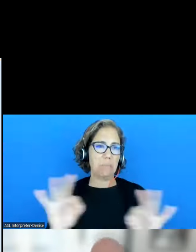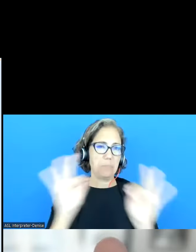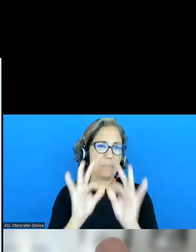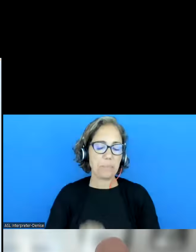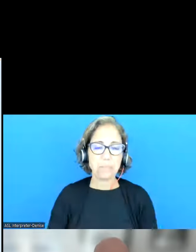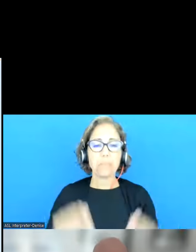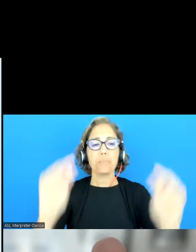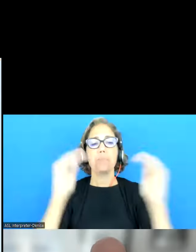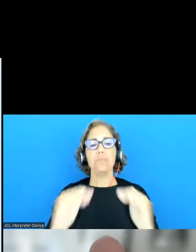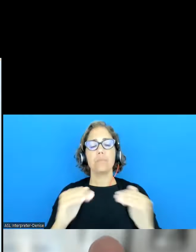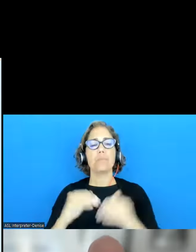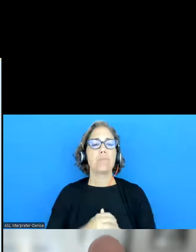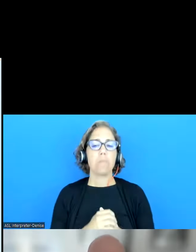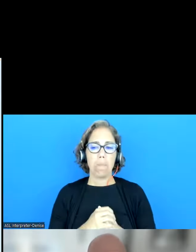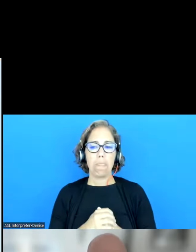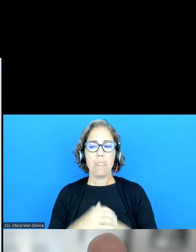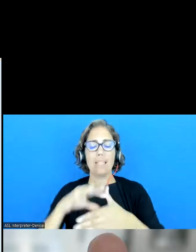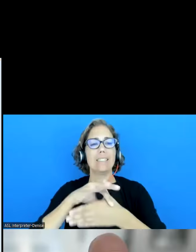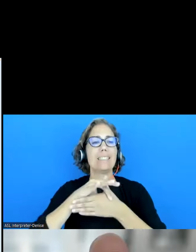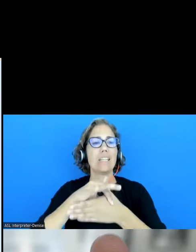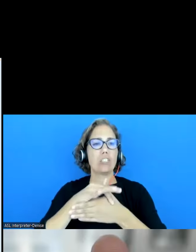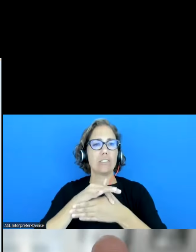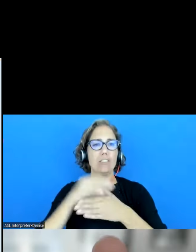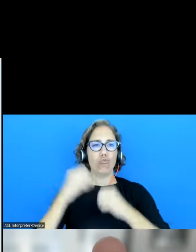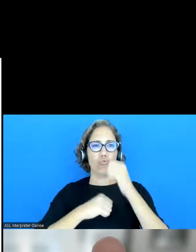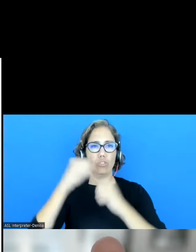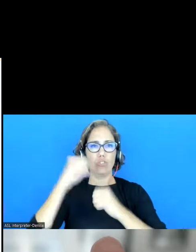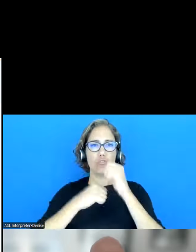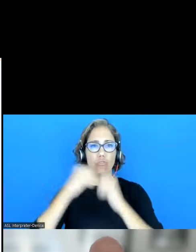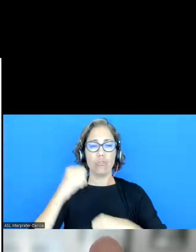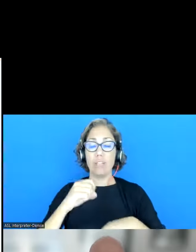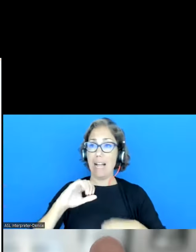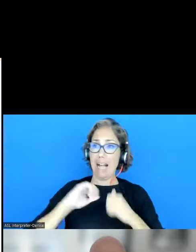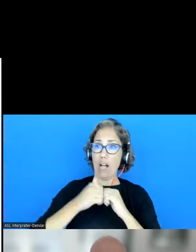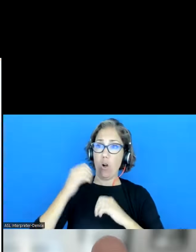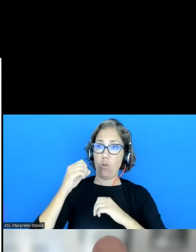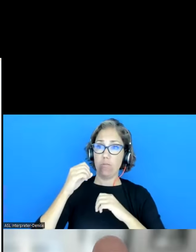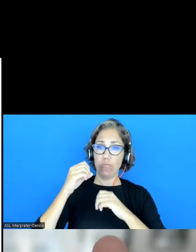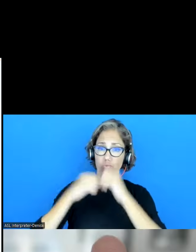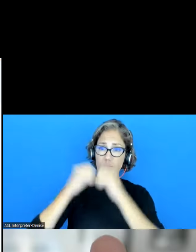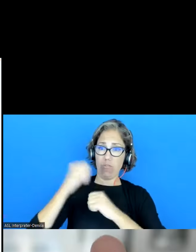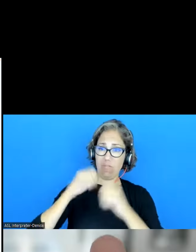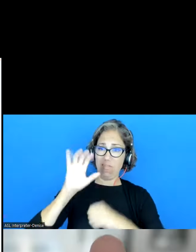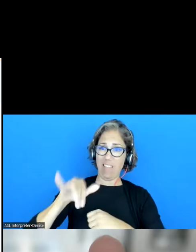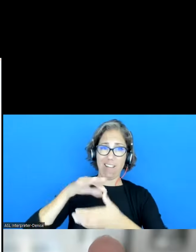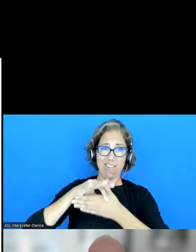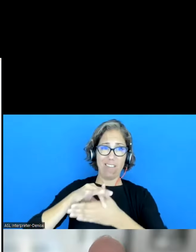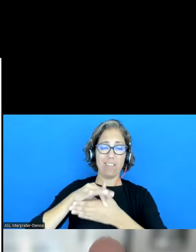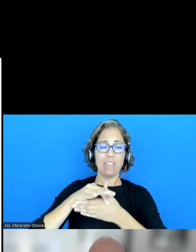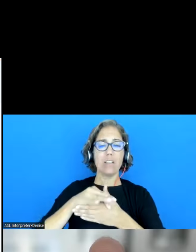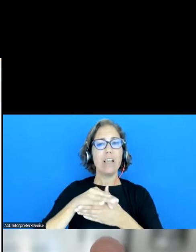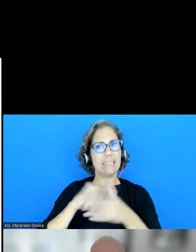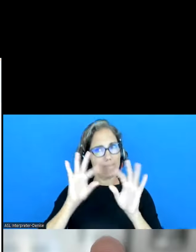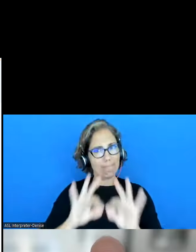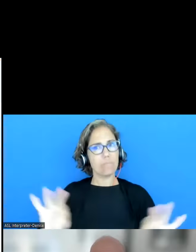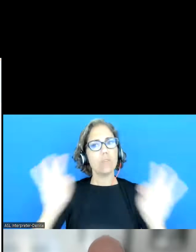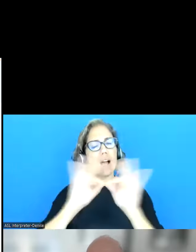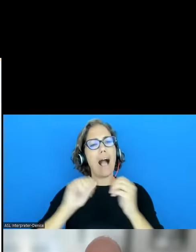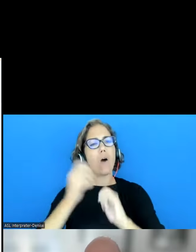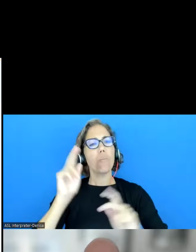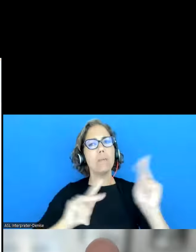So next up, we're going to talk a little bit about content structure, because how you structure the content is key to how people might be able